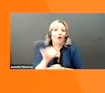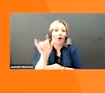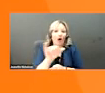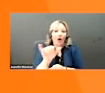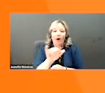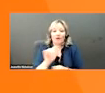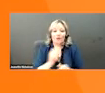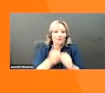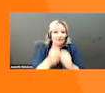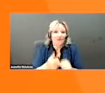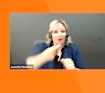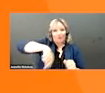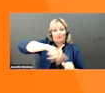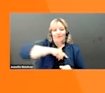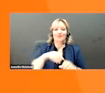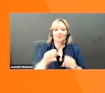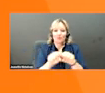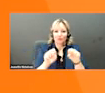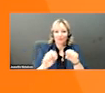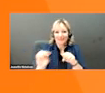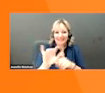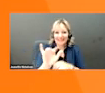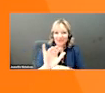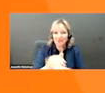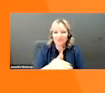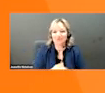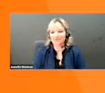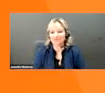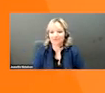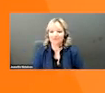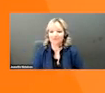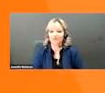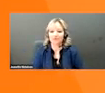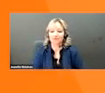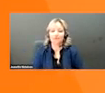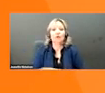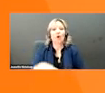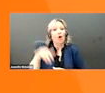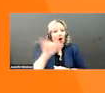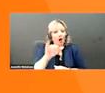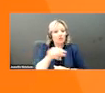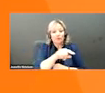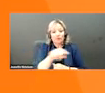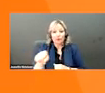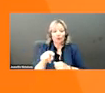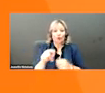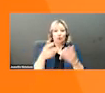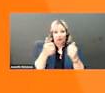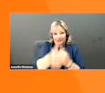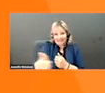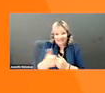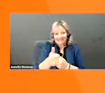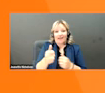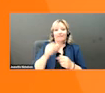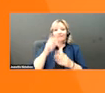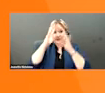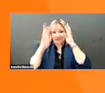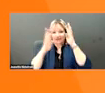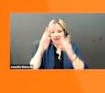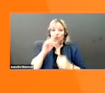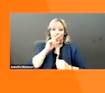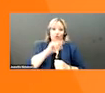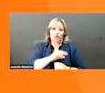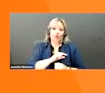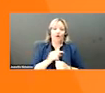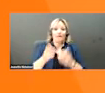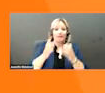us today. Additionally, if you are an Innovation Guelph client or an alumni, Barbara is a perk partner with Innovation